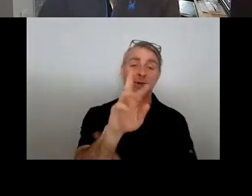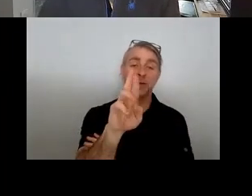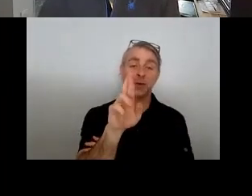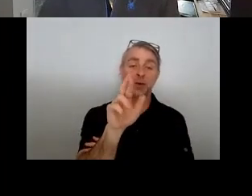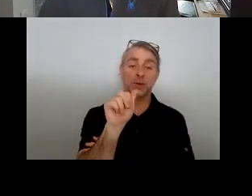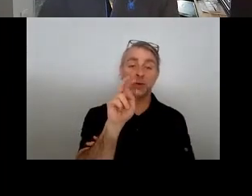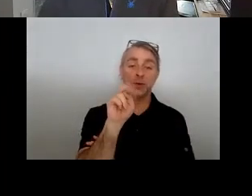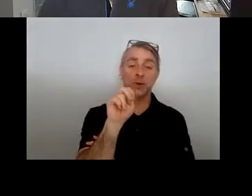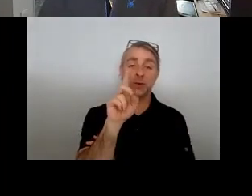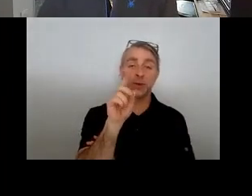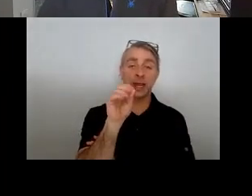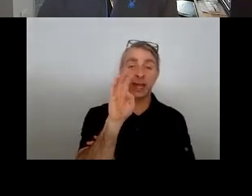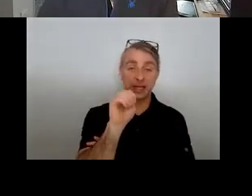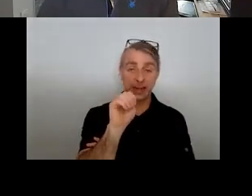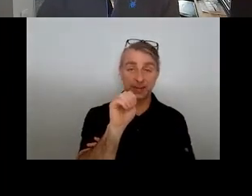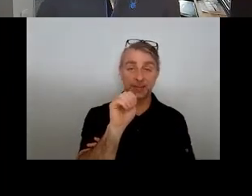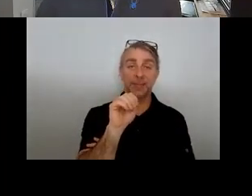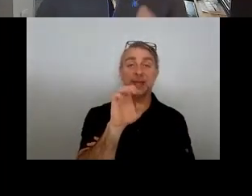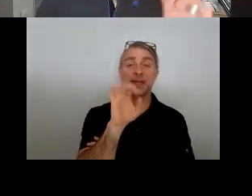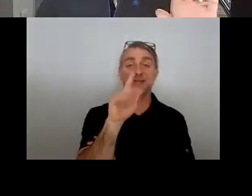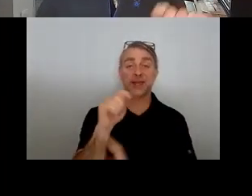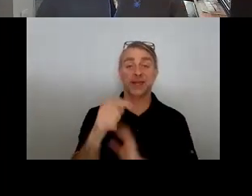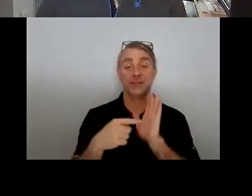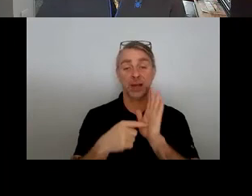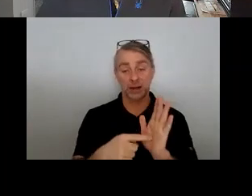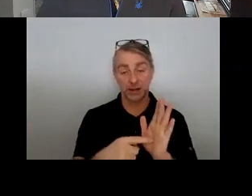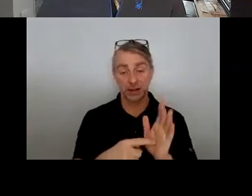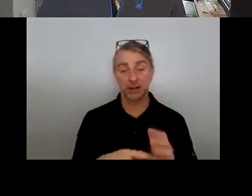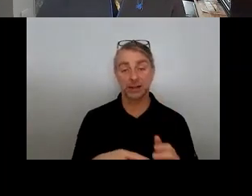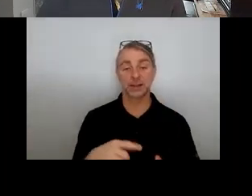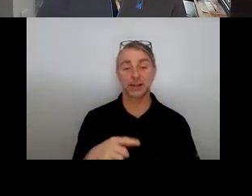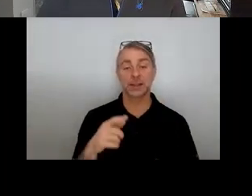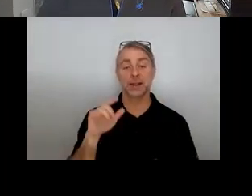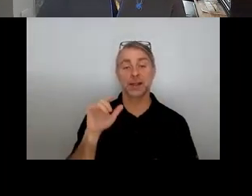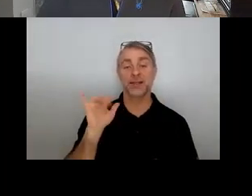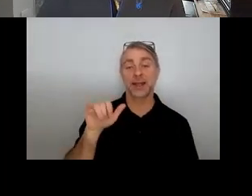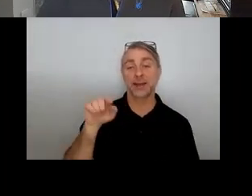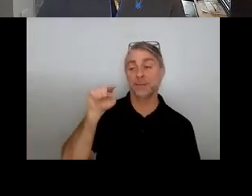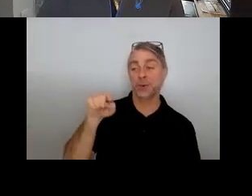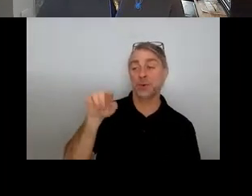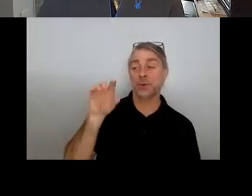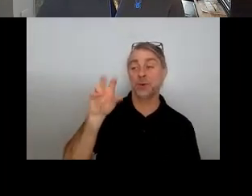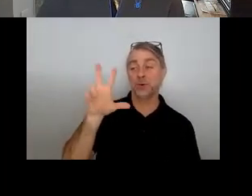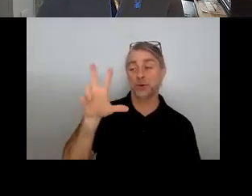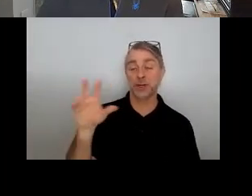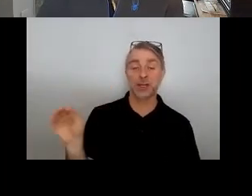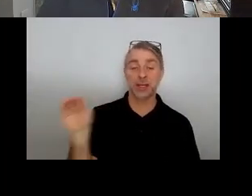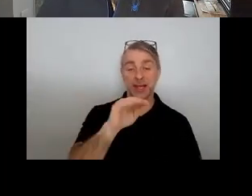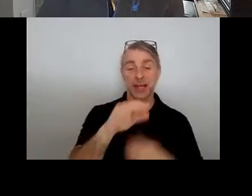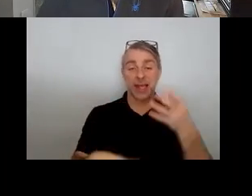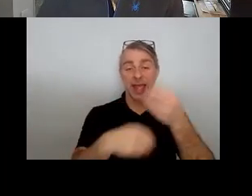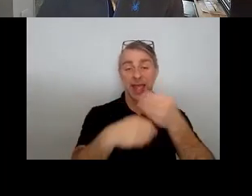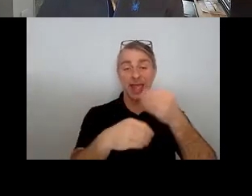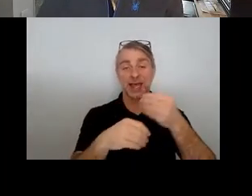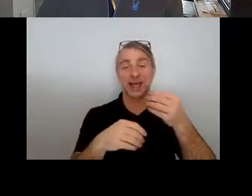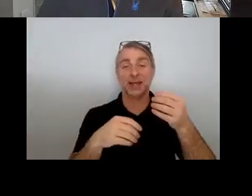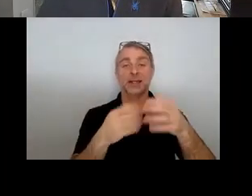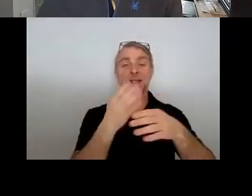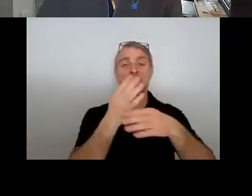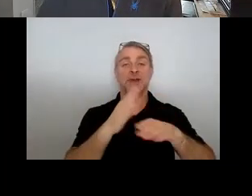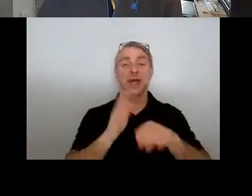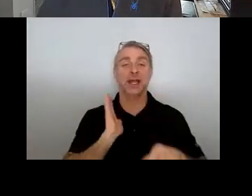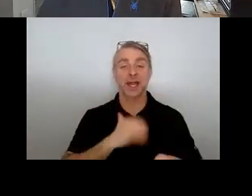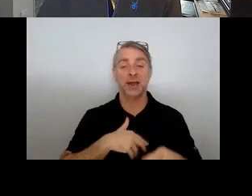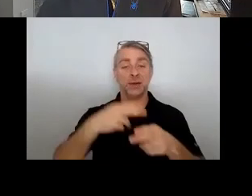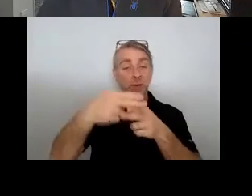take this 0.03 and we were to add it back into the denominator of our weights, we'd end